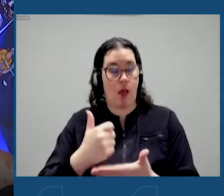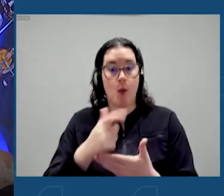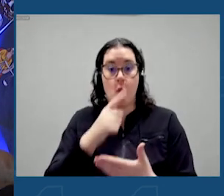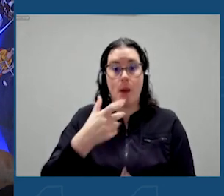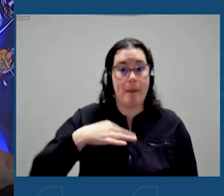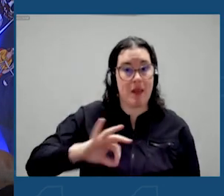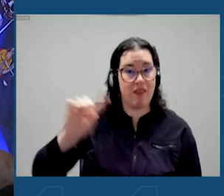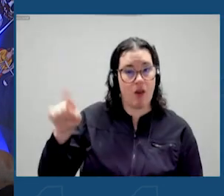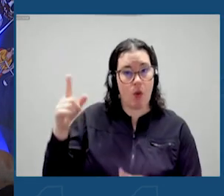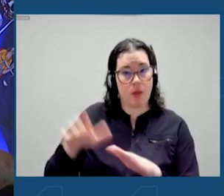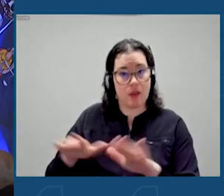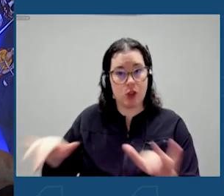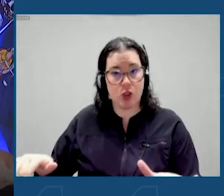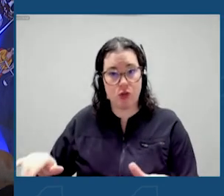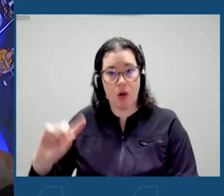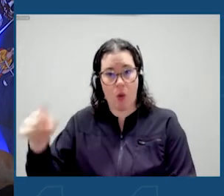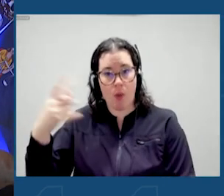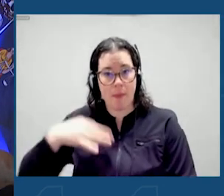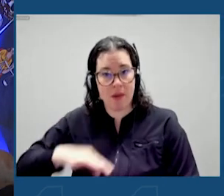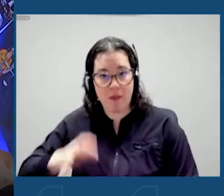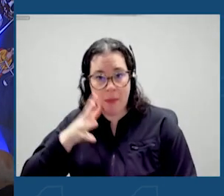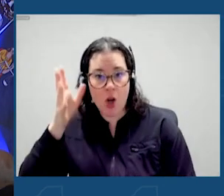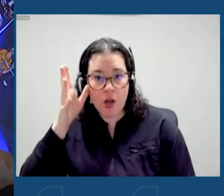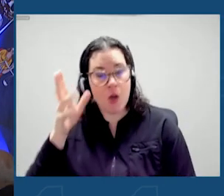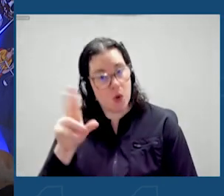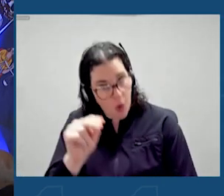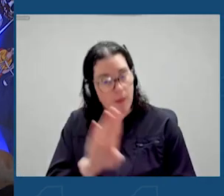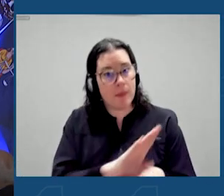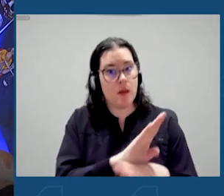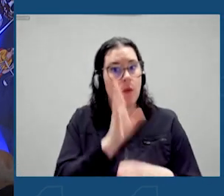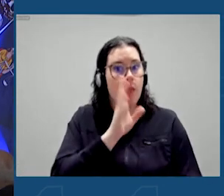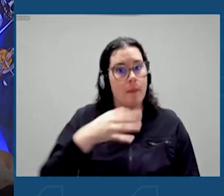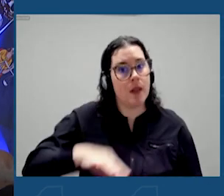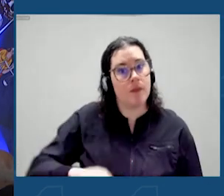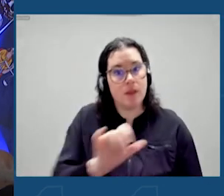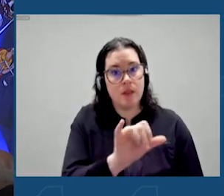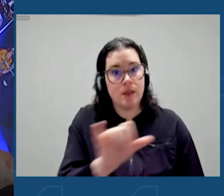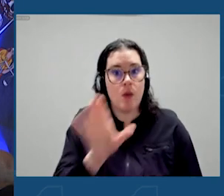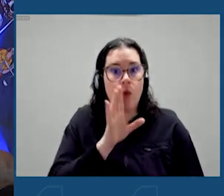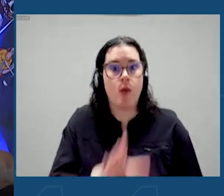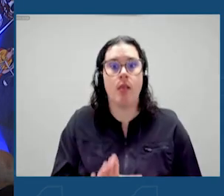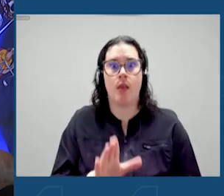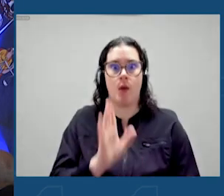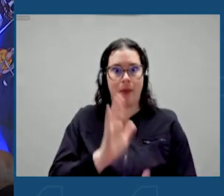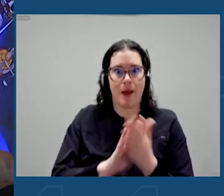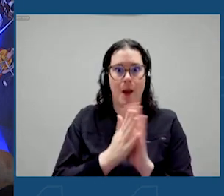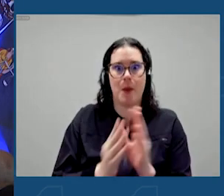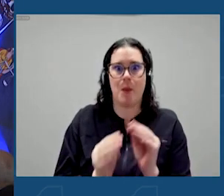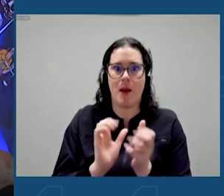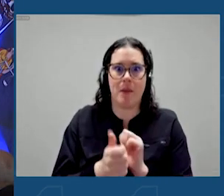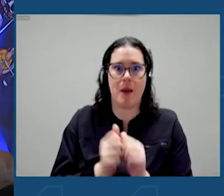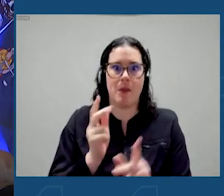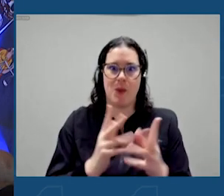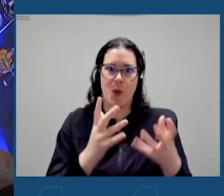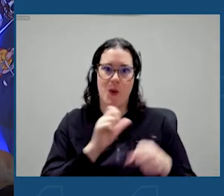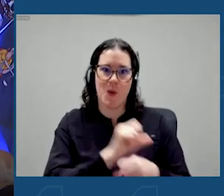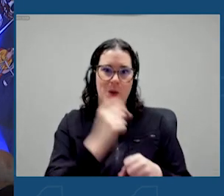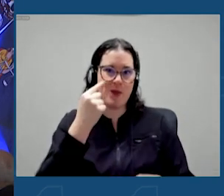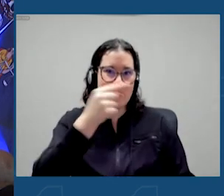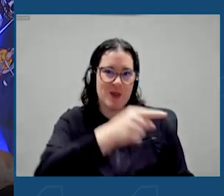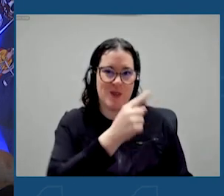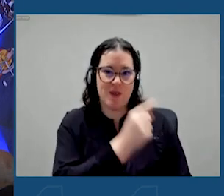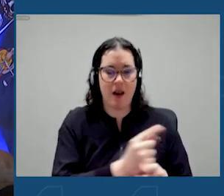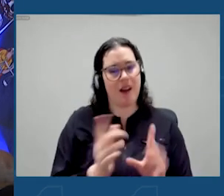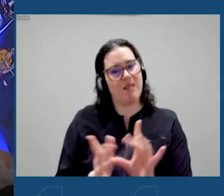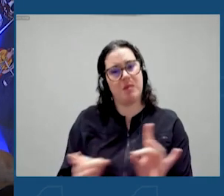children and the parents, but the businesses. This makes you more competitive. And I've said to CEOs from